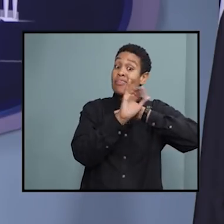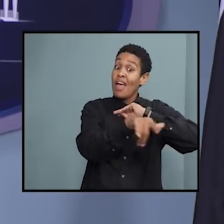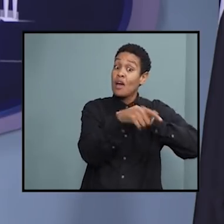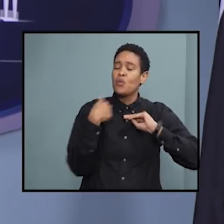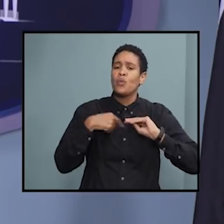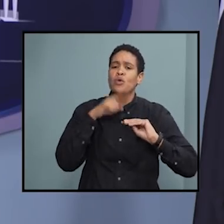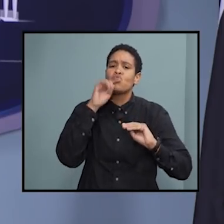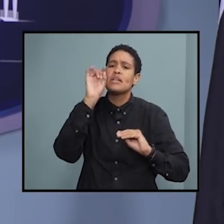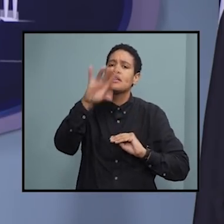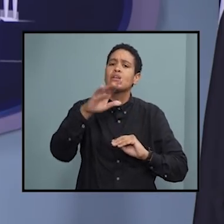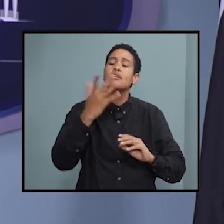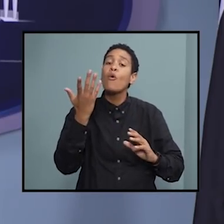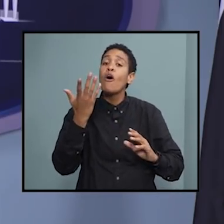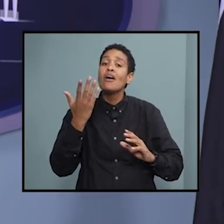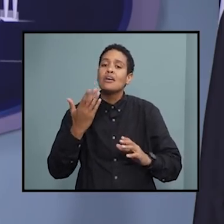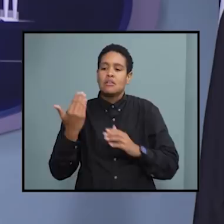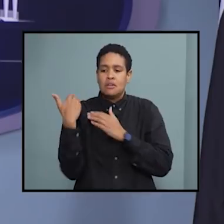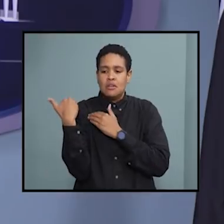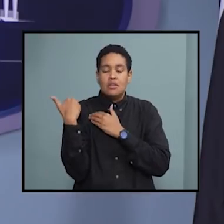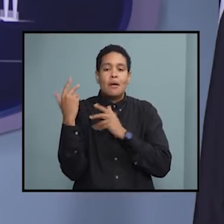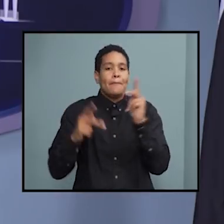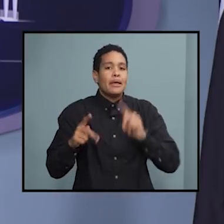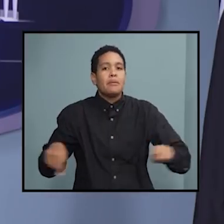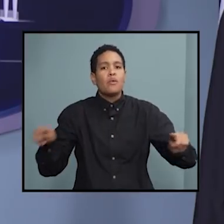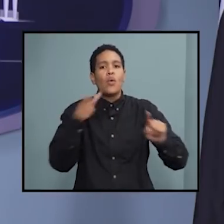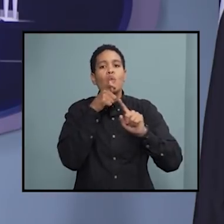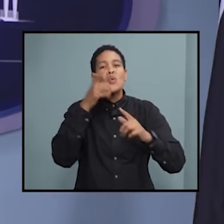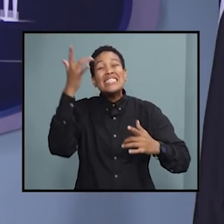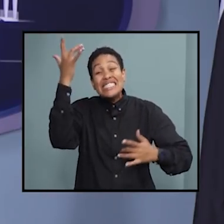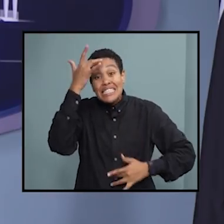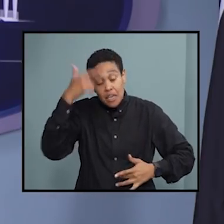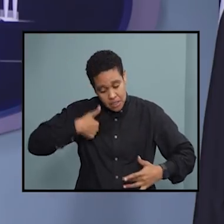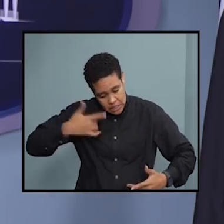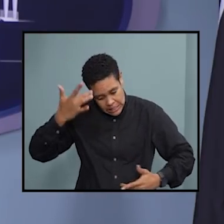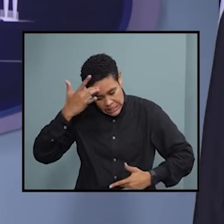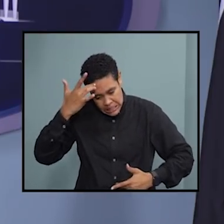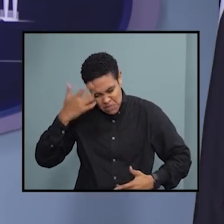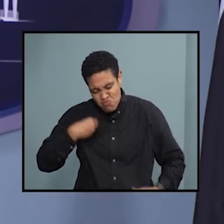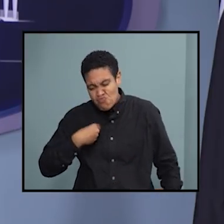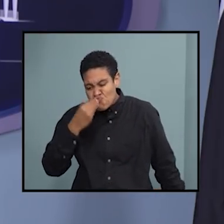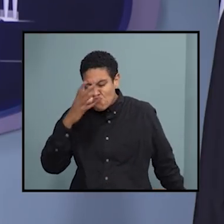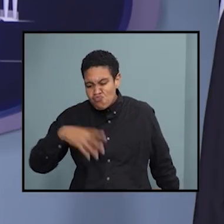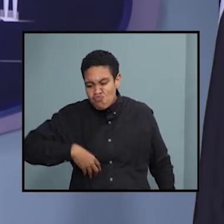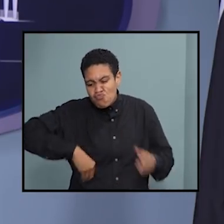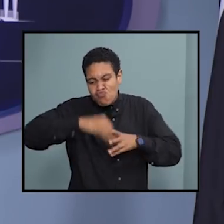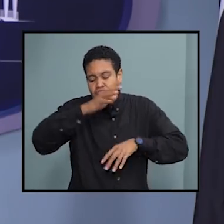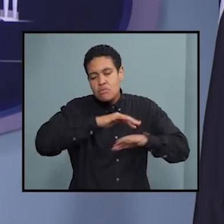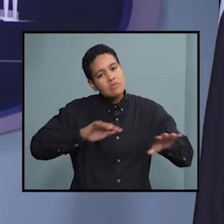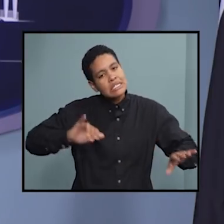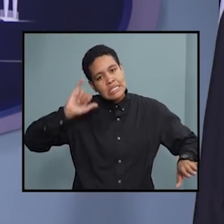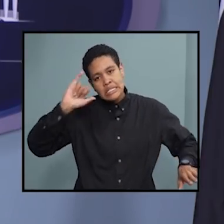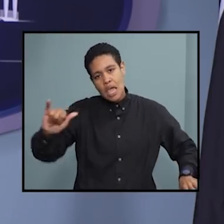have imposed a duty on persons who are ill to stay home.